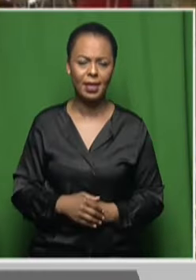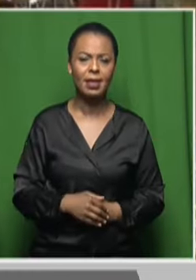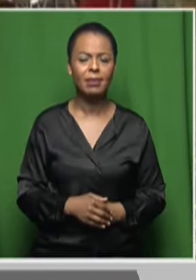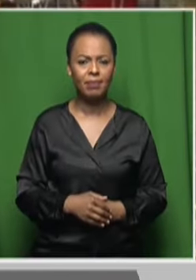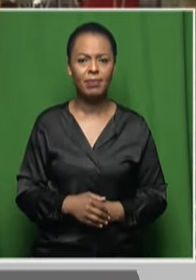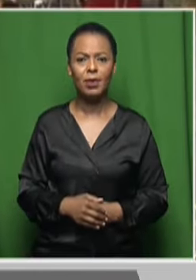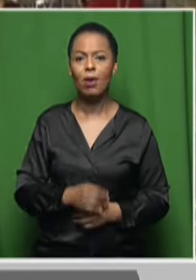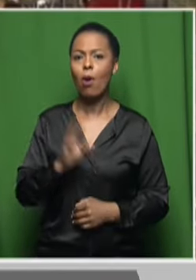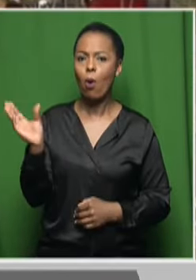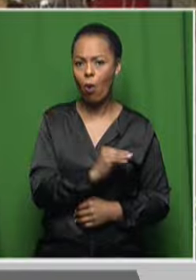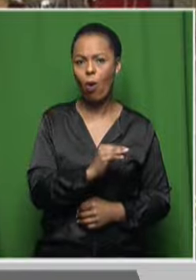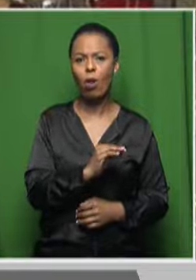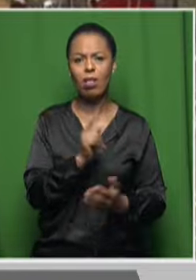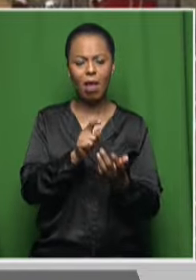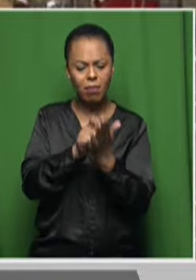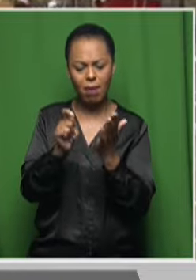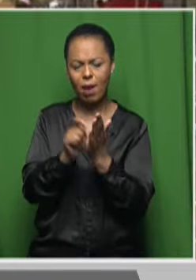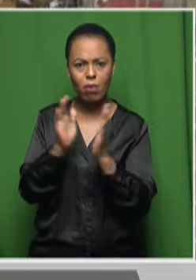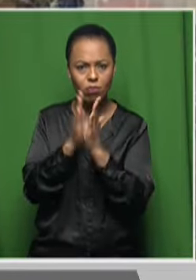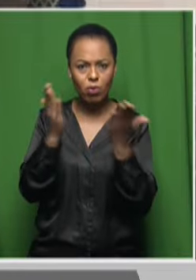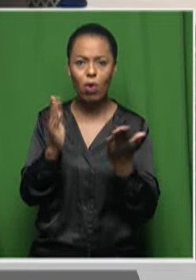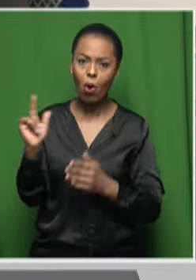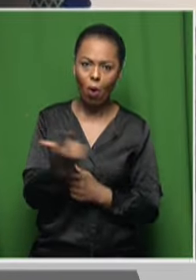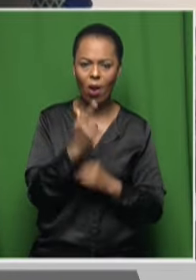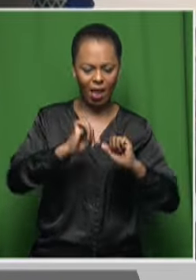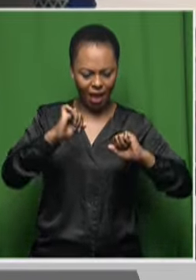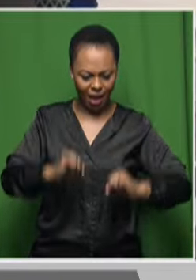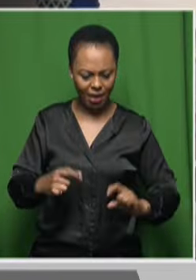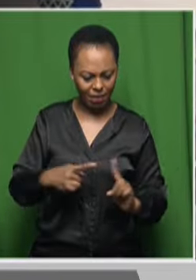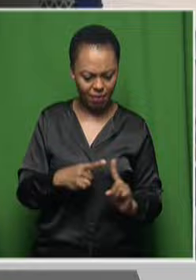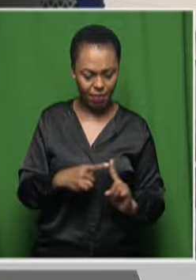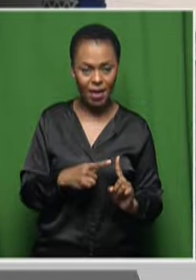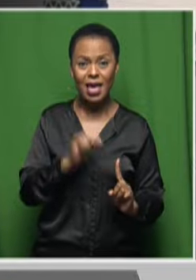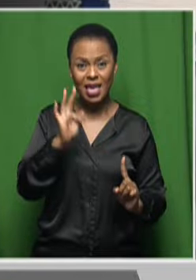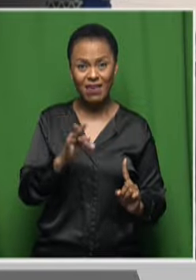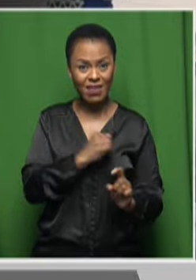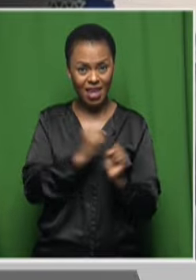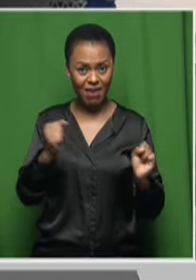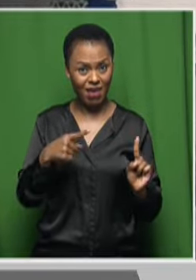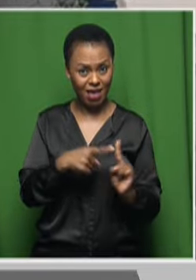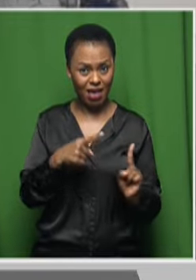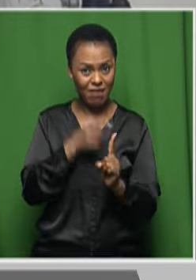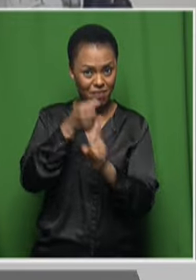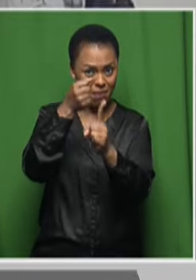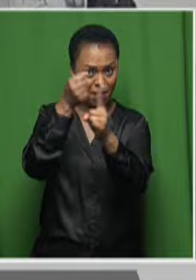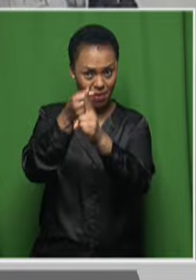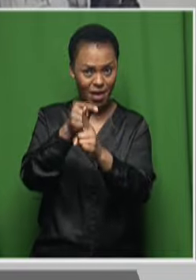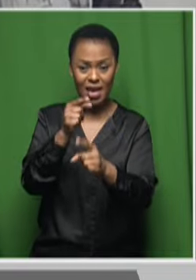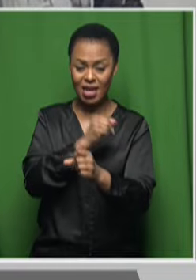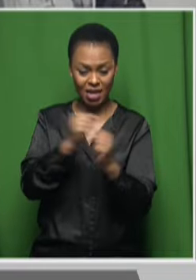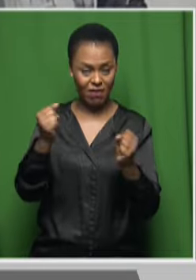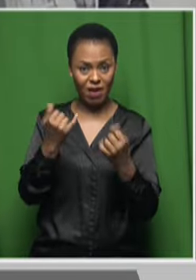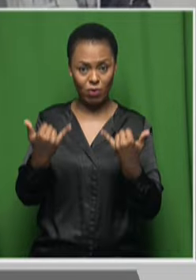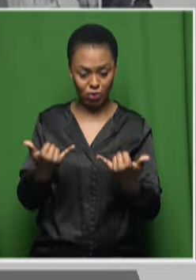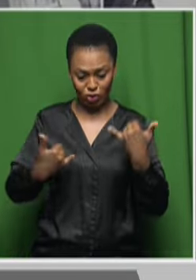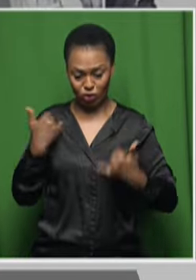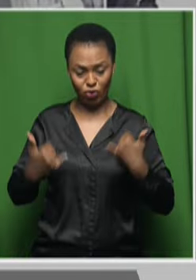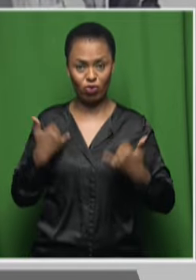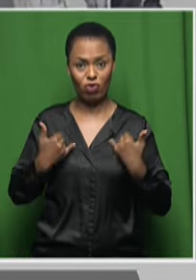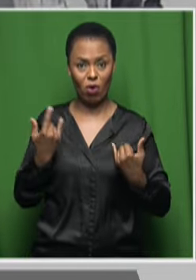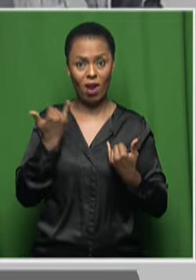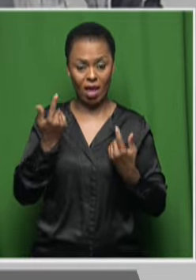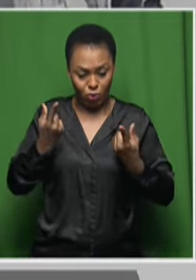Sobukwe, all the authors, everybody agrees that had it not been for Sobukwe, today we would not be enjoying what we enjoy today as a